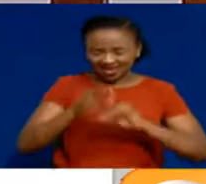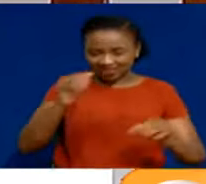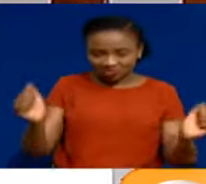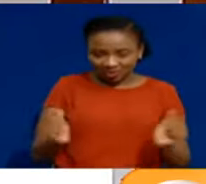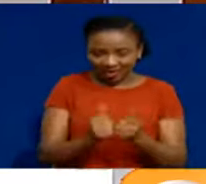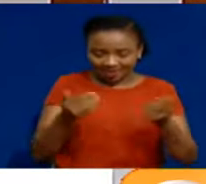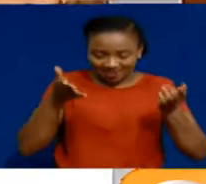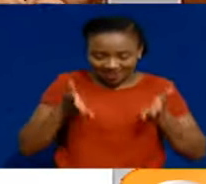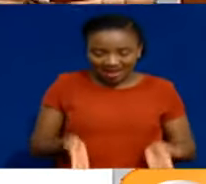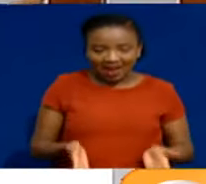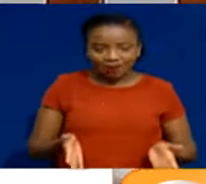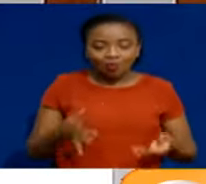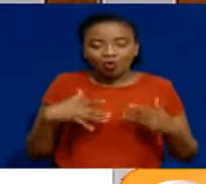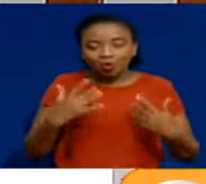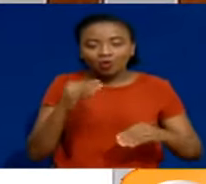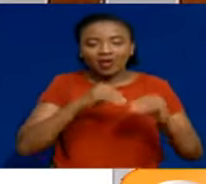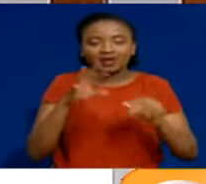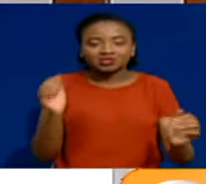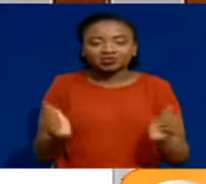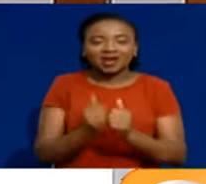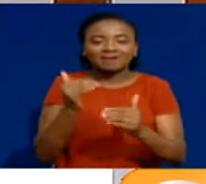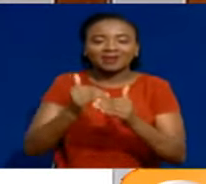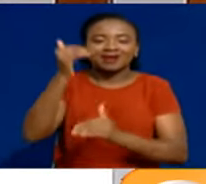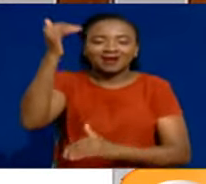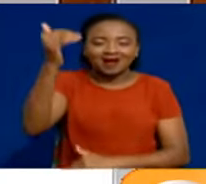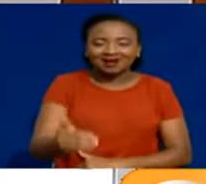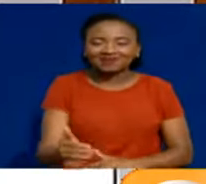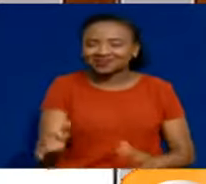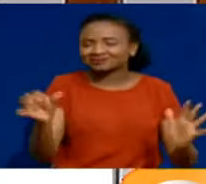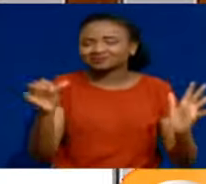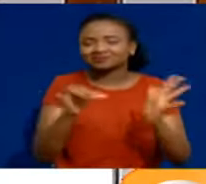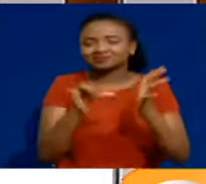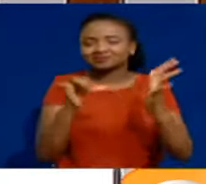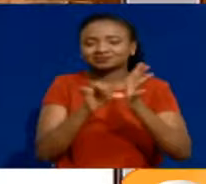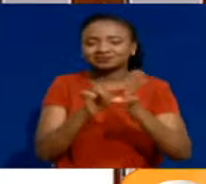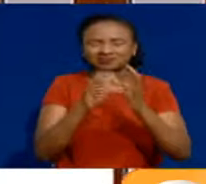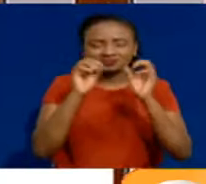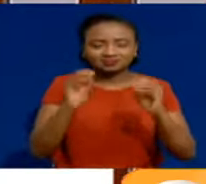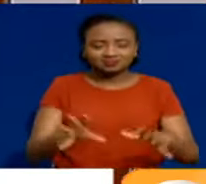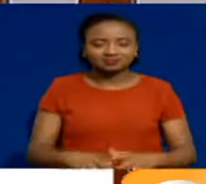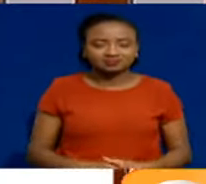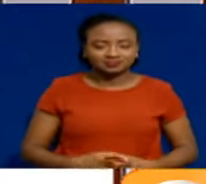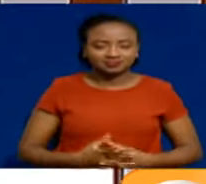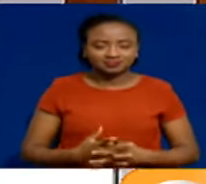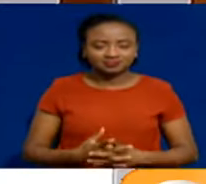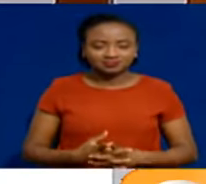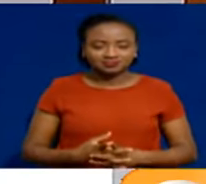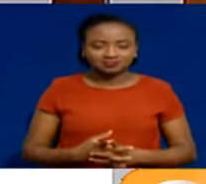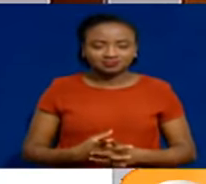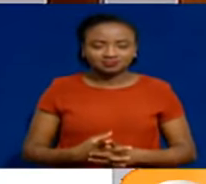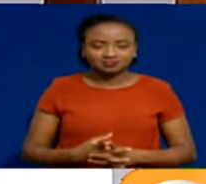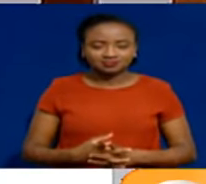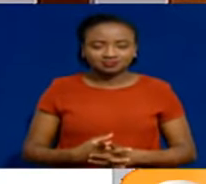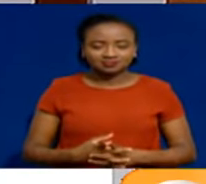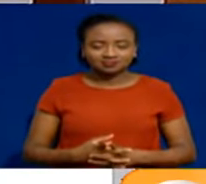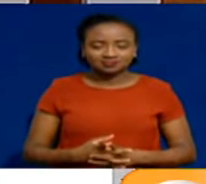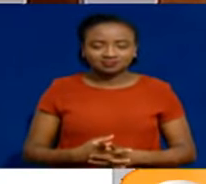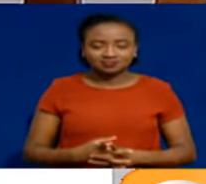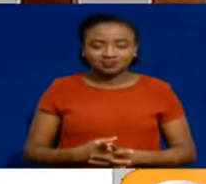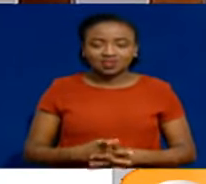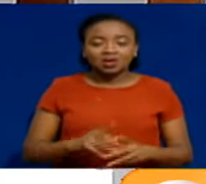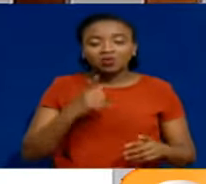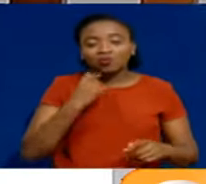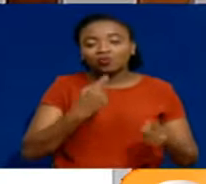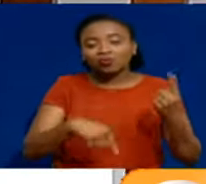Even if they are called after, and I've said, and I repeat, even if there will be somebody who will win elections, this person will not be William Samoei